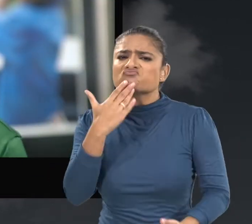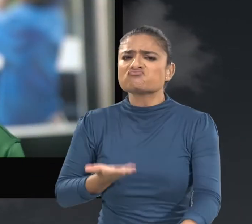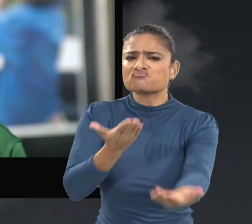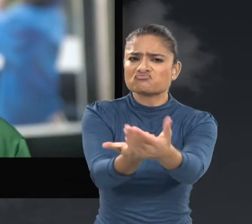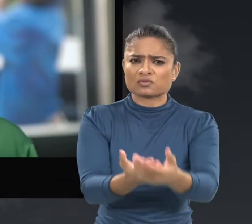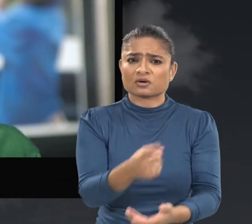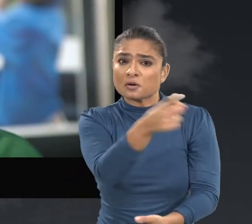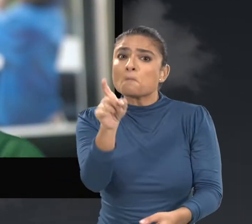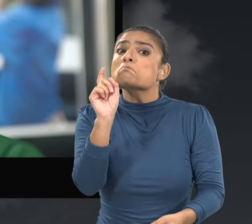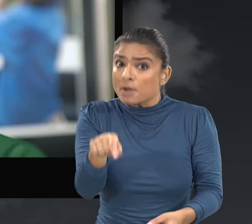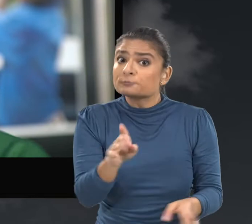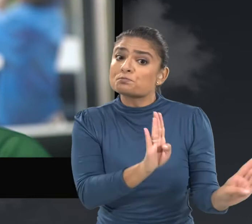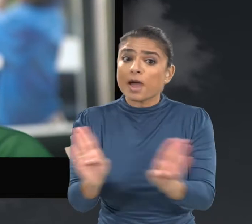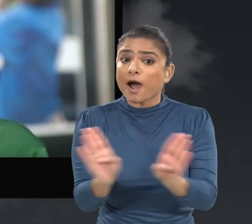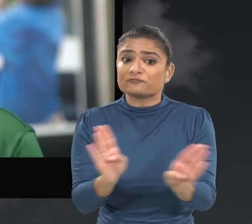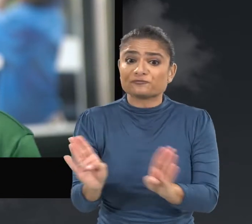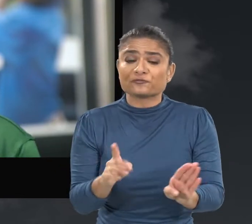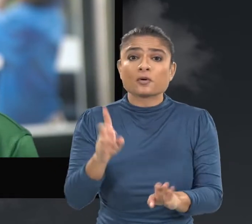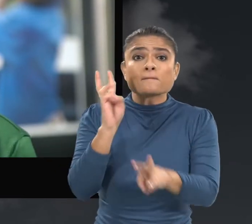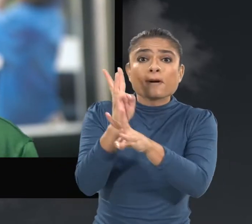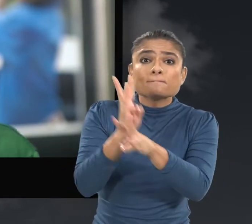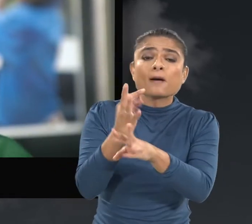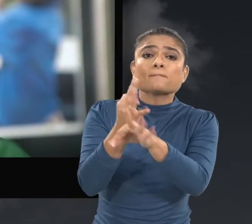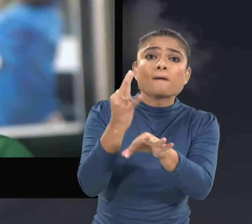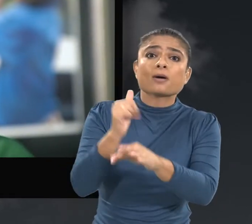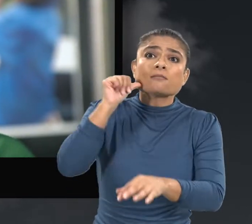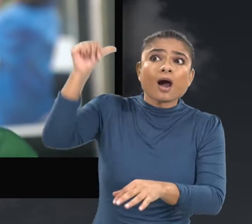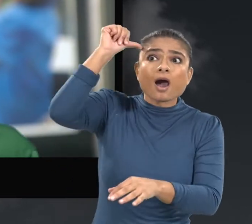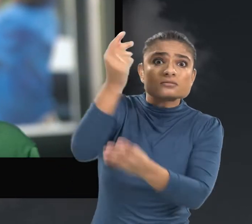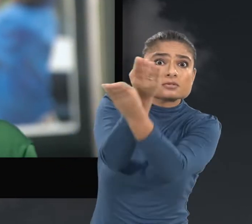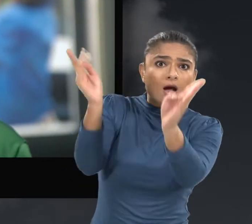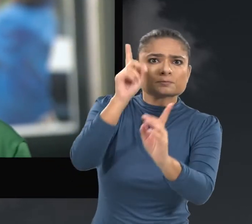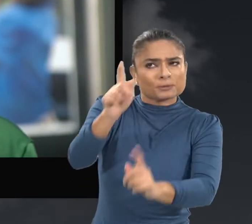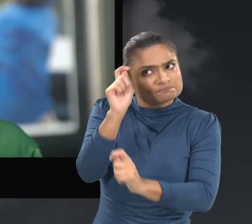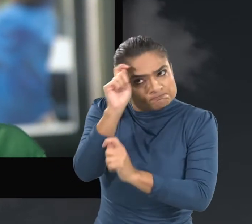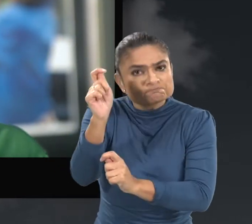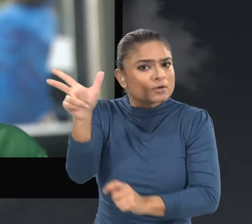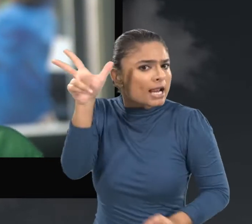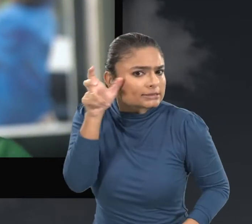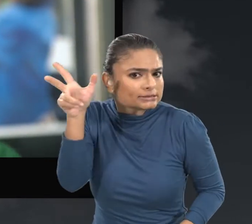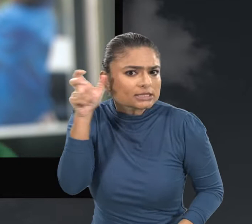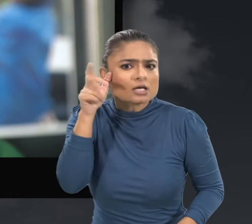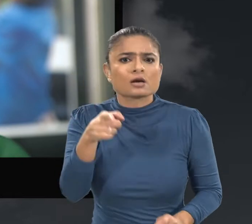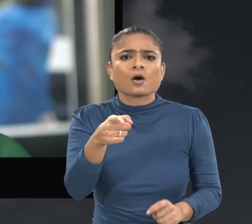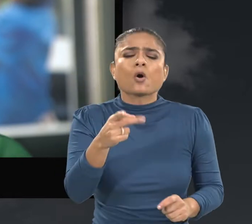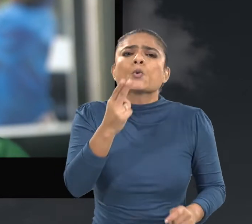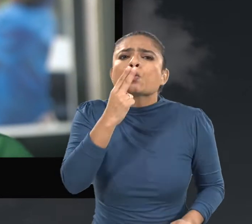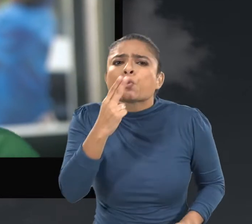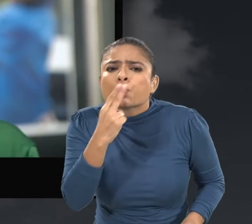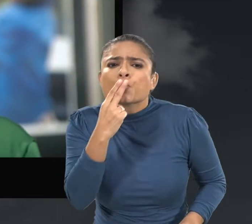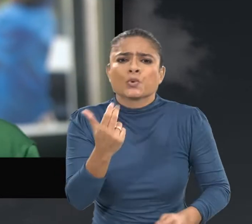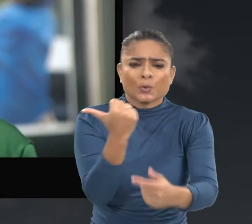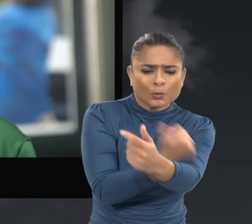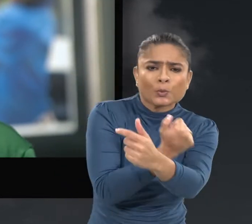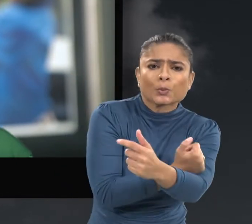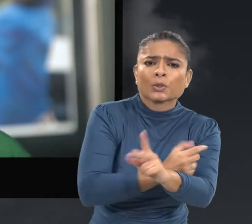batjha ba itshware hantle, ba respect ba baholo, and ba tlole ho tsuba bo drugs,